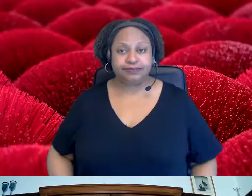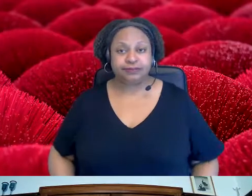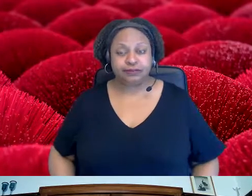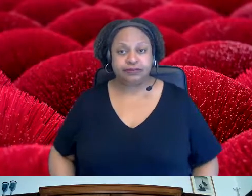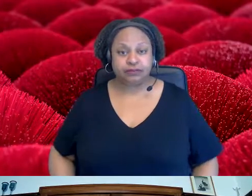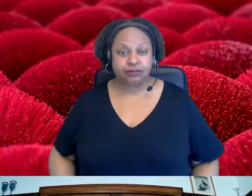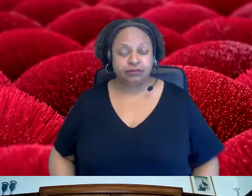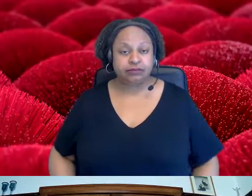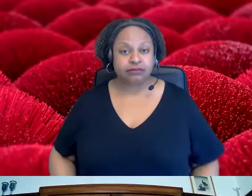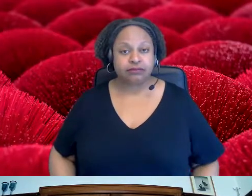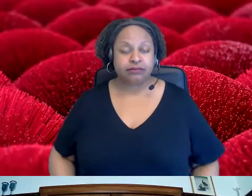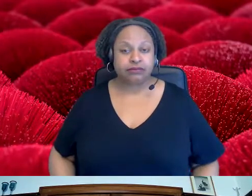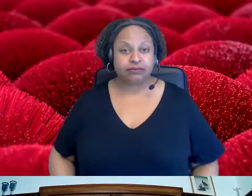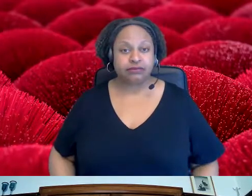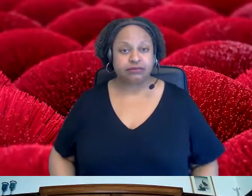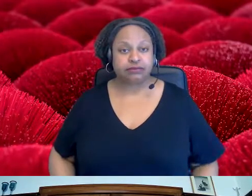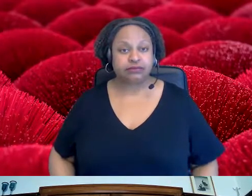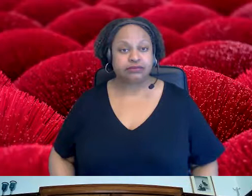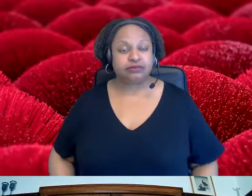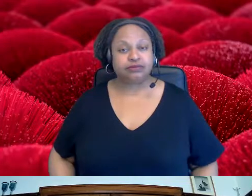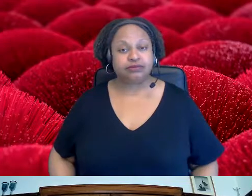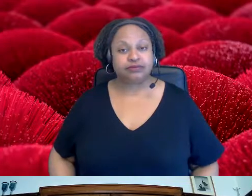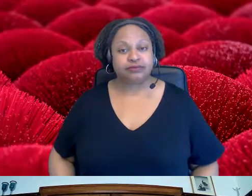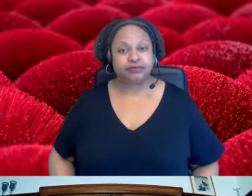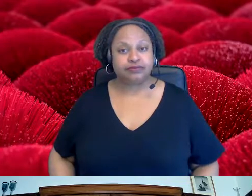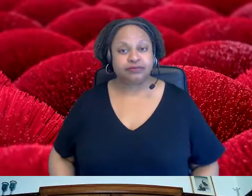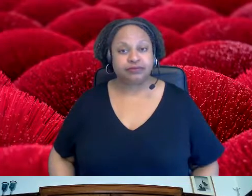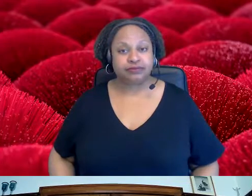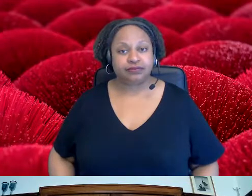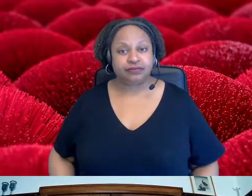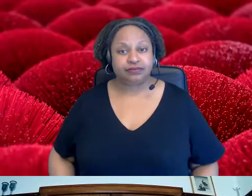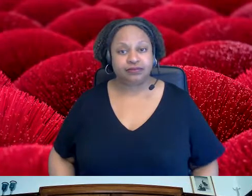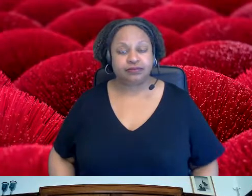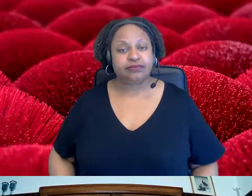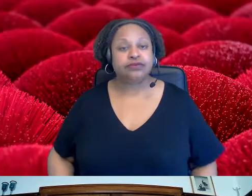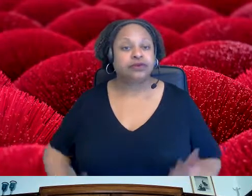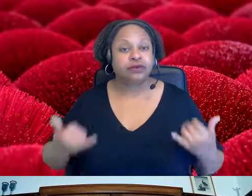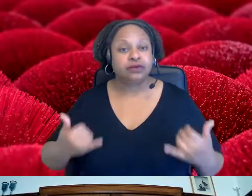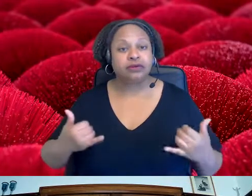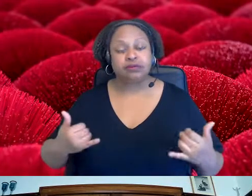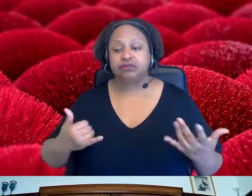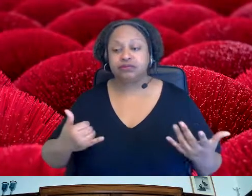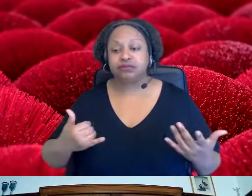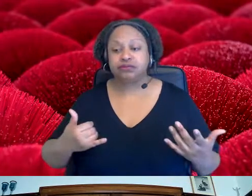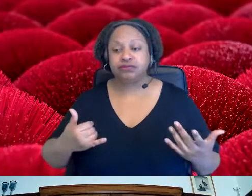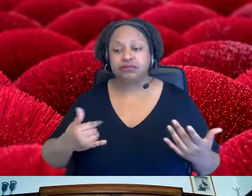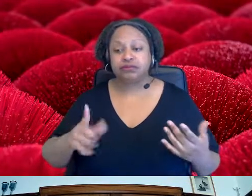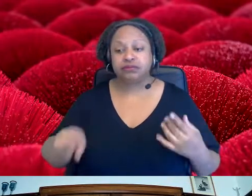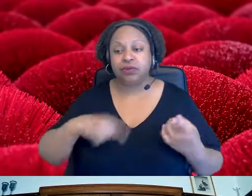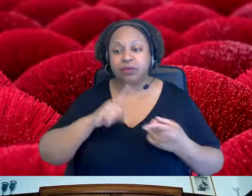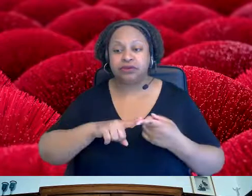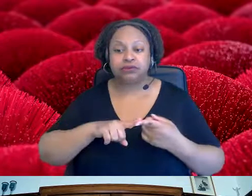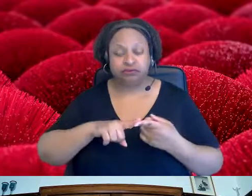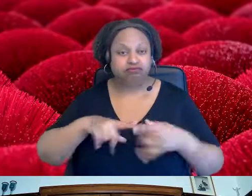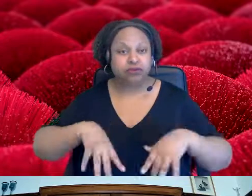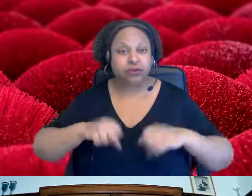know, doing these type of things and speaking how I, you know, speak to my friends and